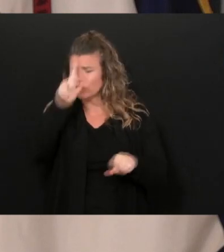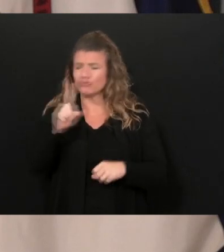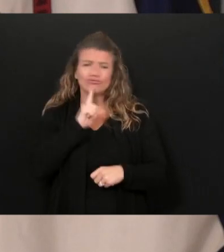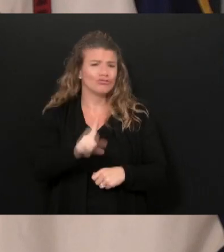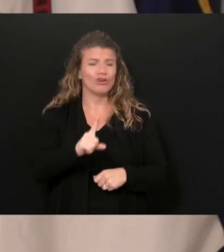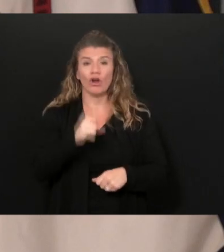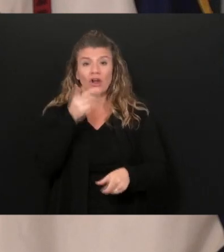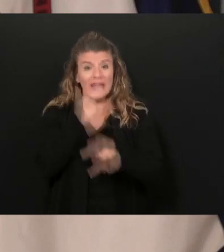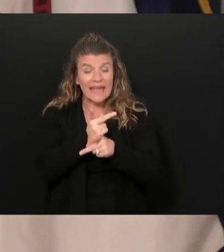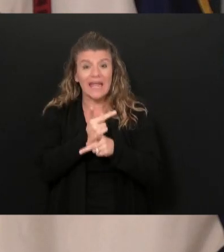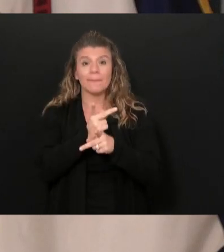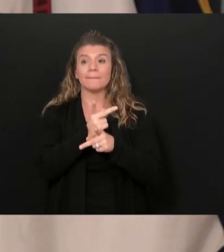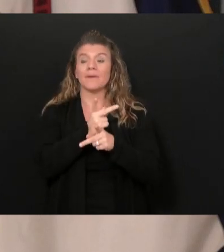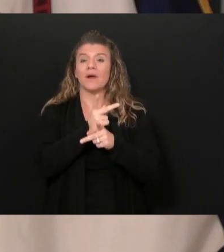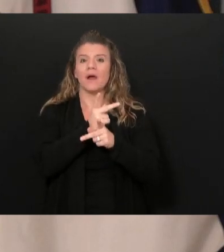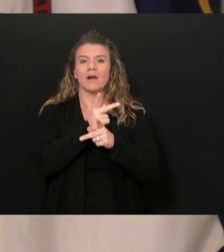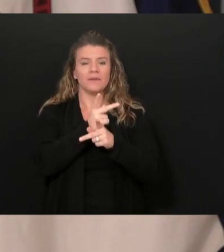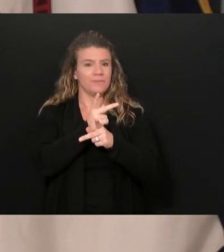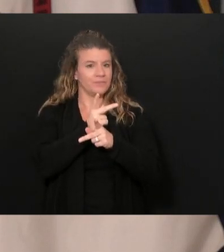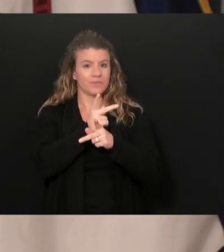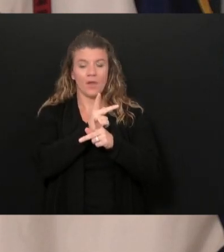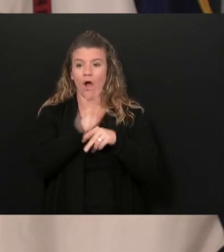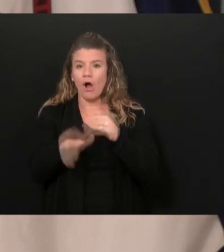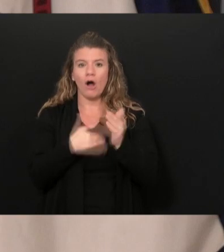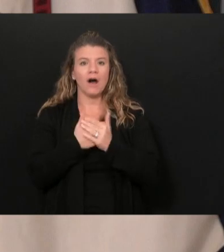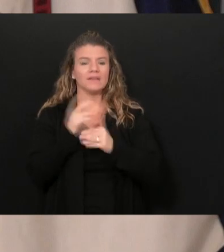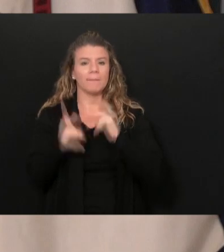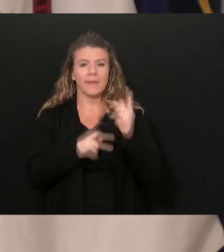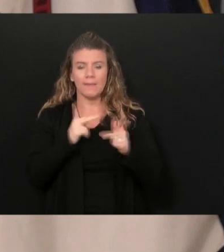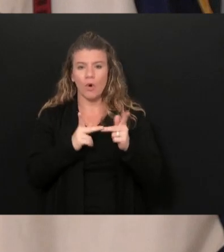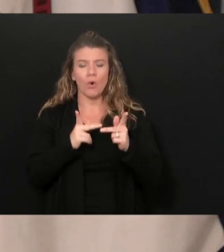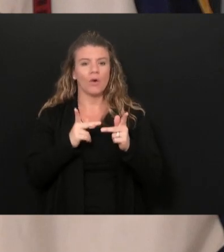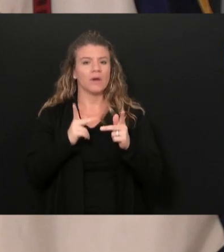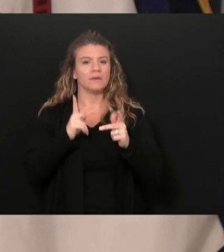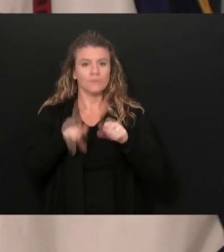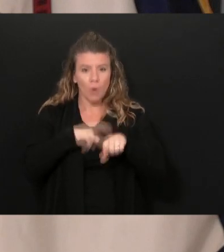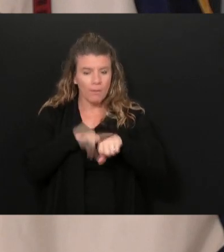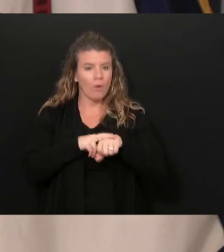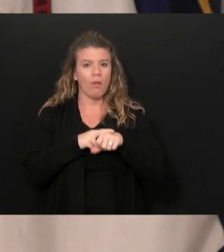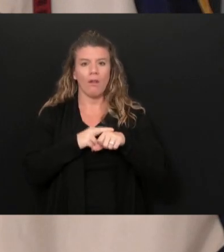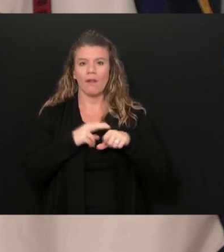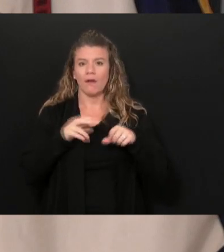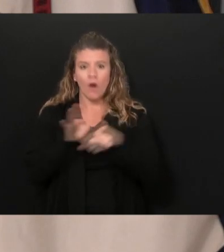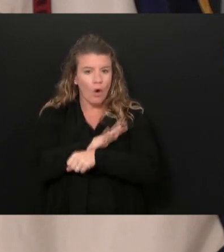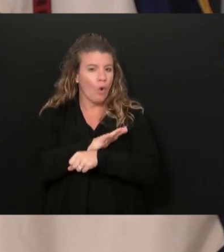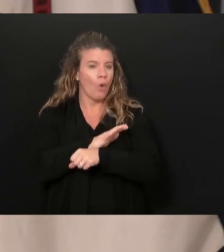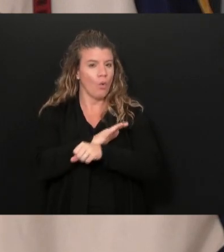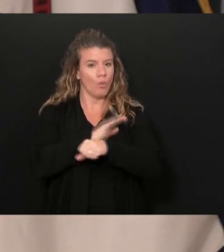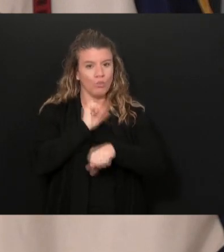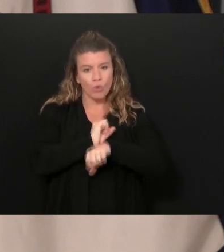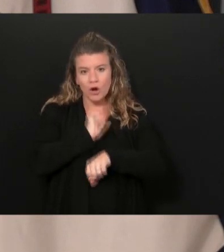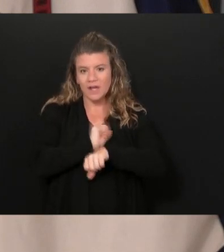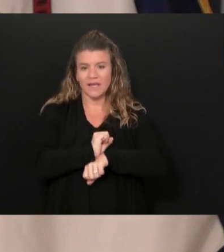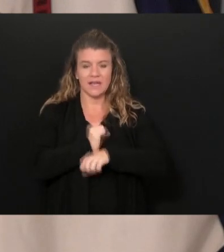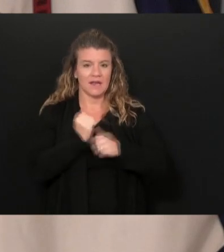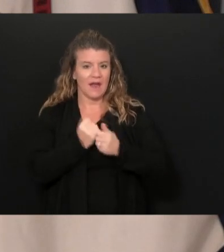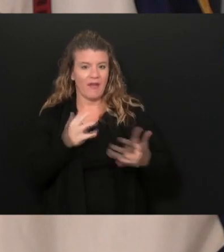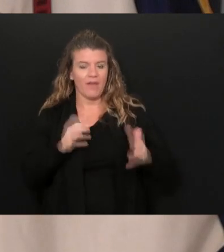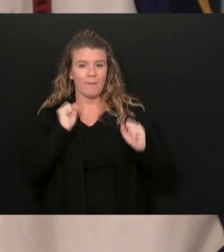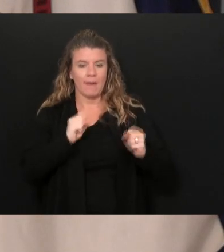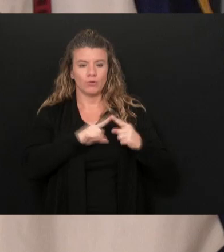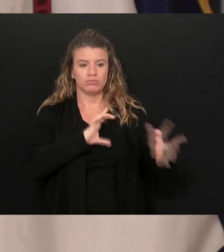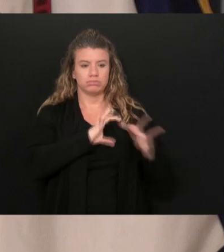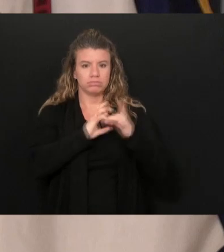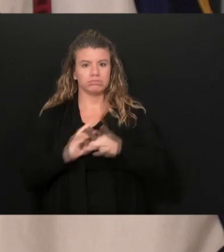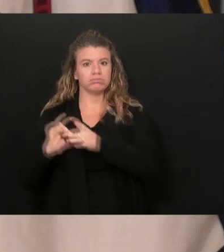absolutely keep these people, whole and keep moving forward and bridge ourselves to being able to get back to